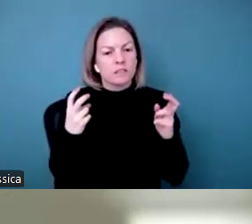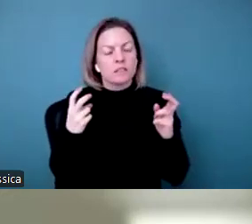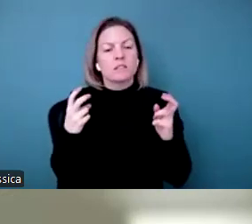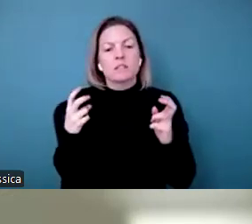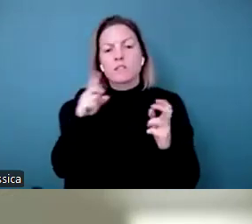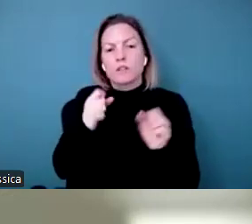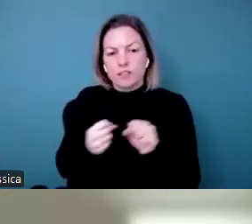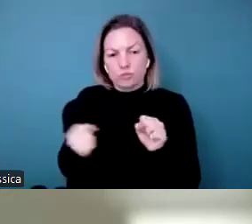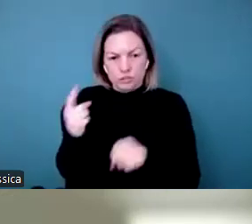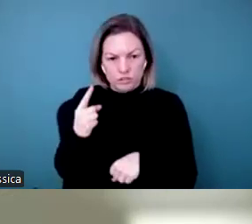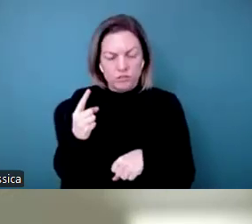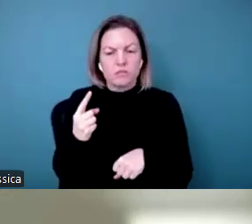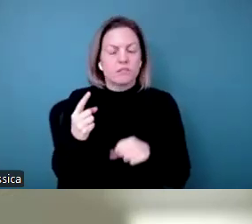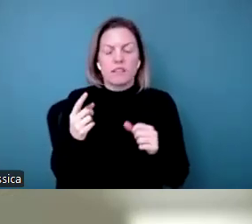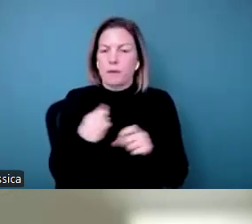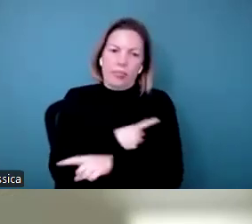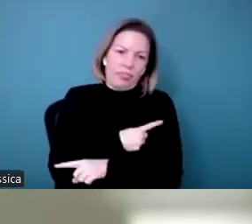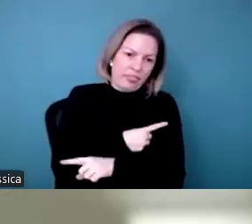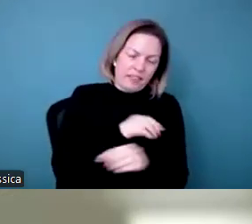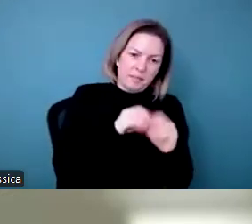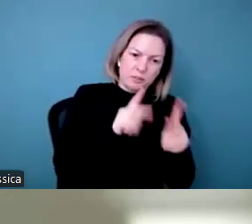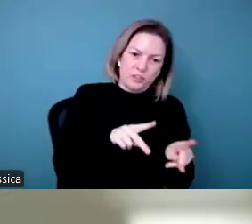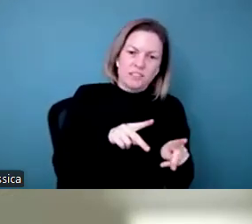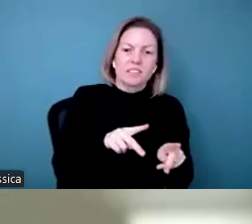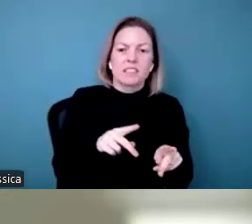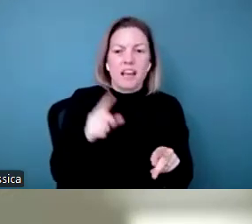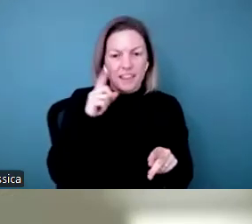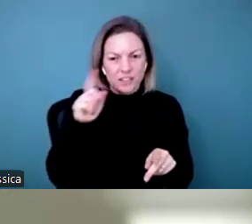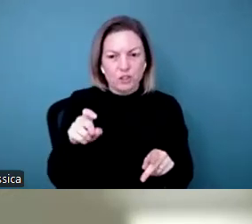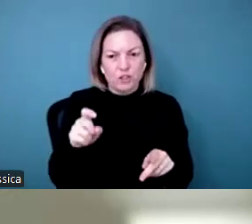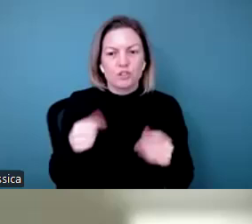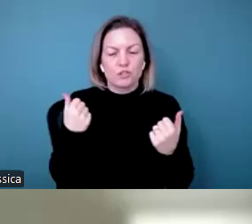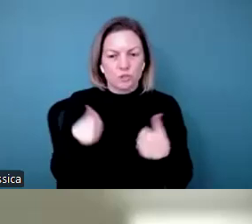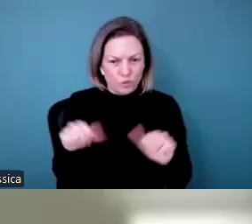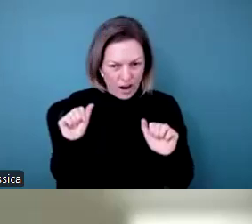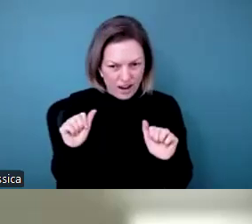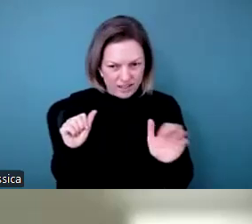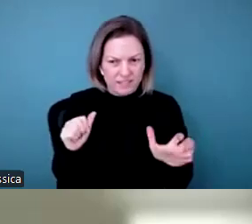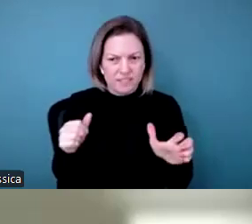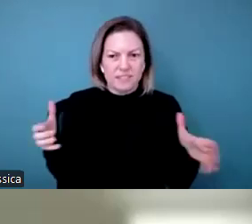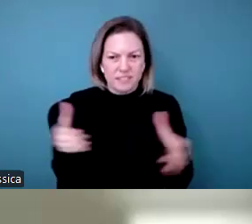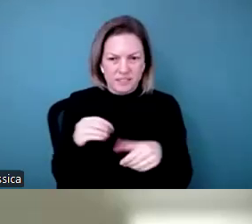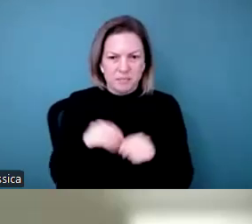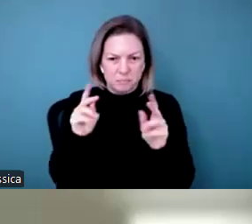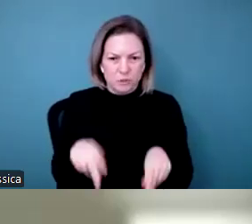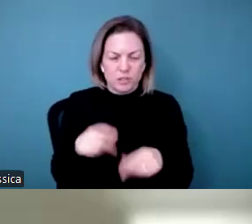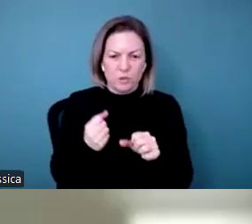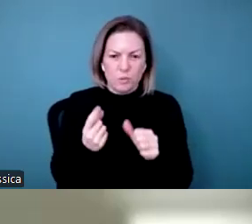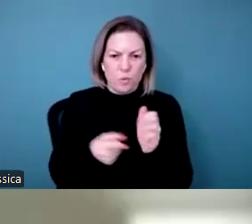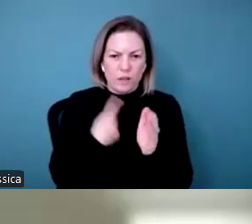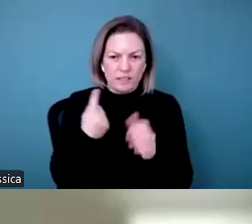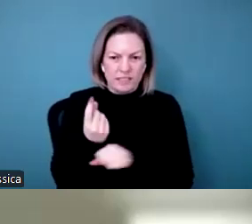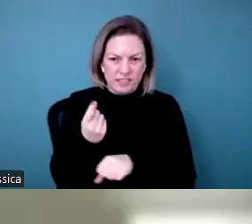next year, and then we started talking about in person, which I really do think we should still try to gather in person at least once a year.